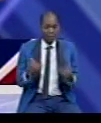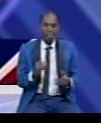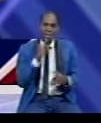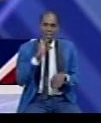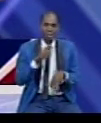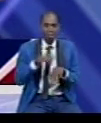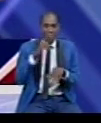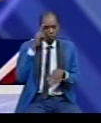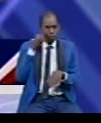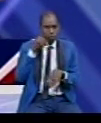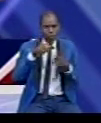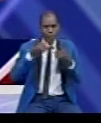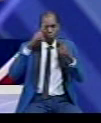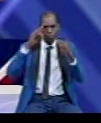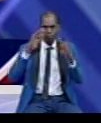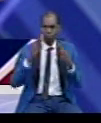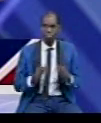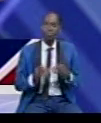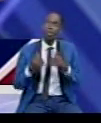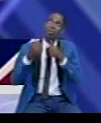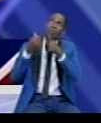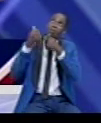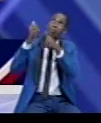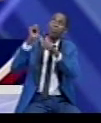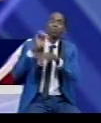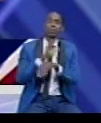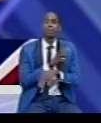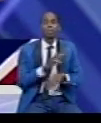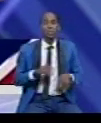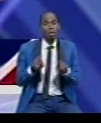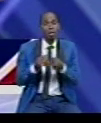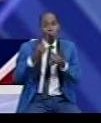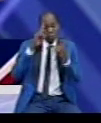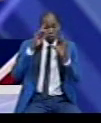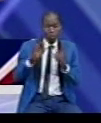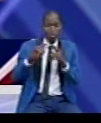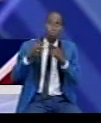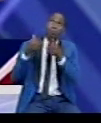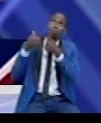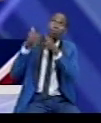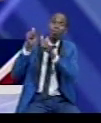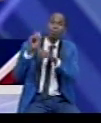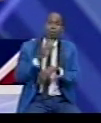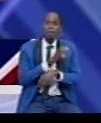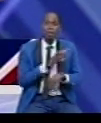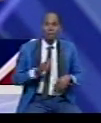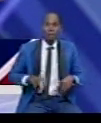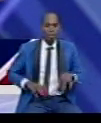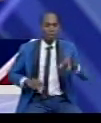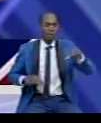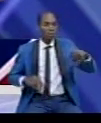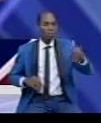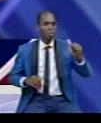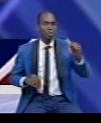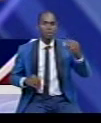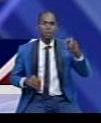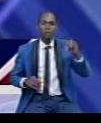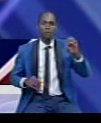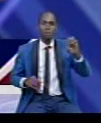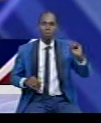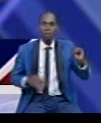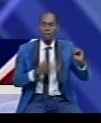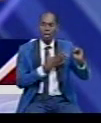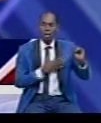Christ. You make up your mind to follow Christ. James and John have the same